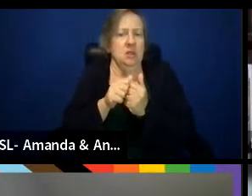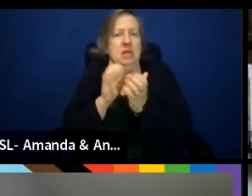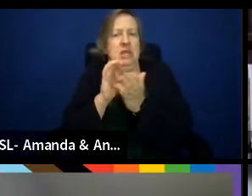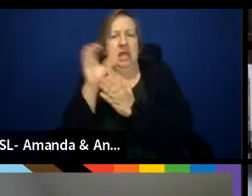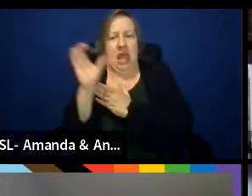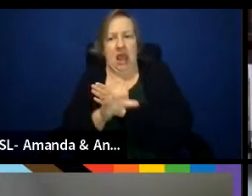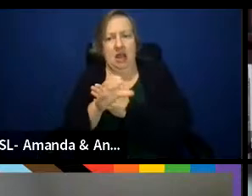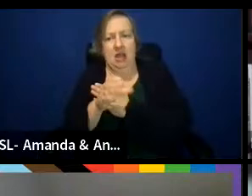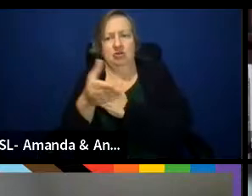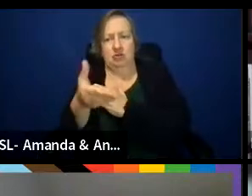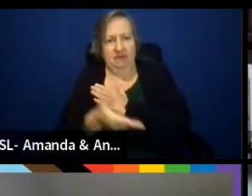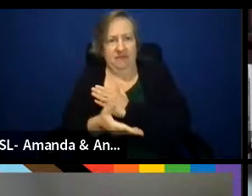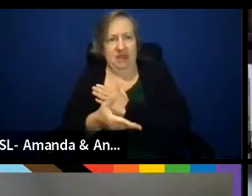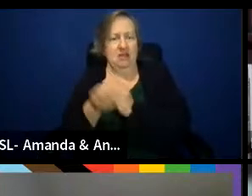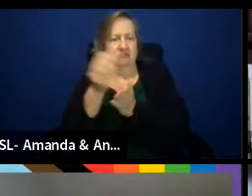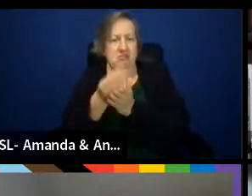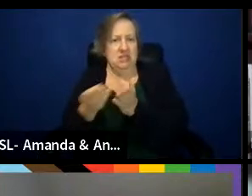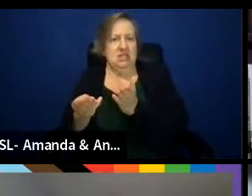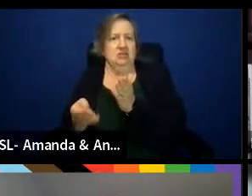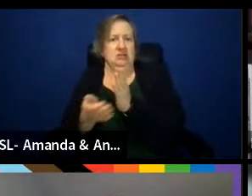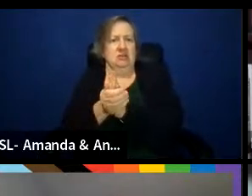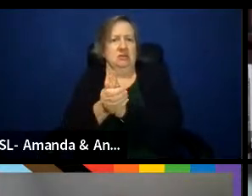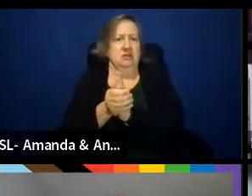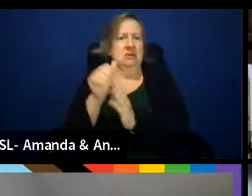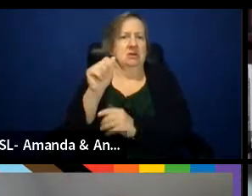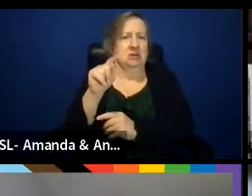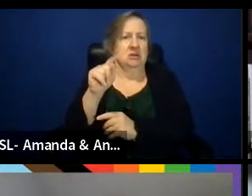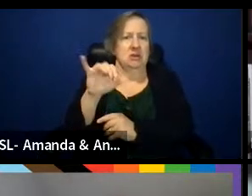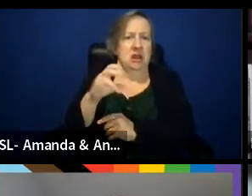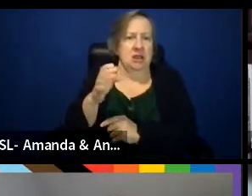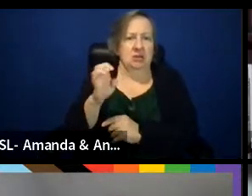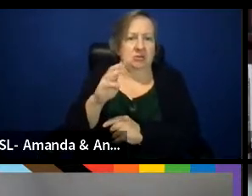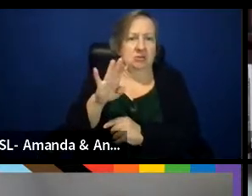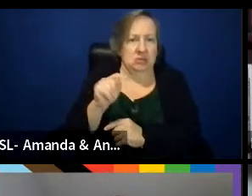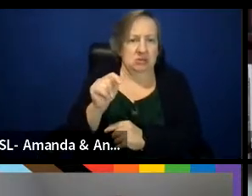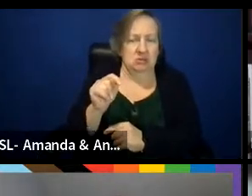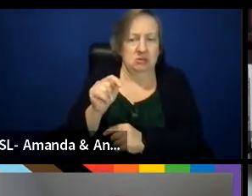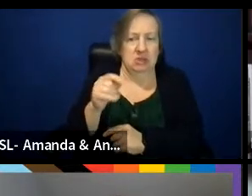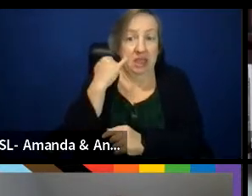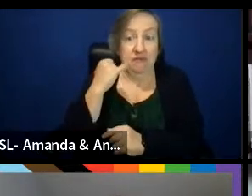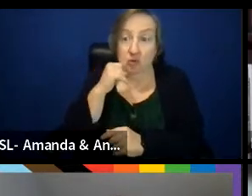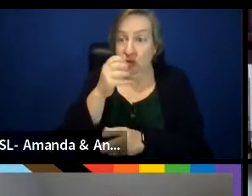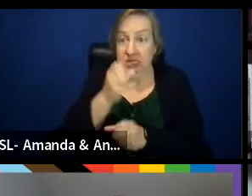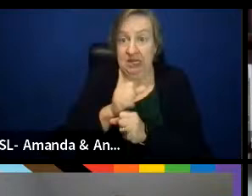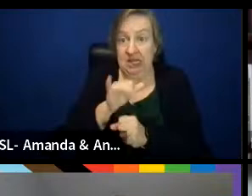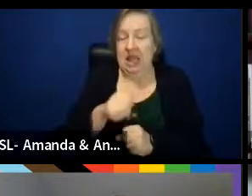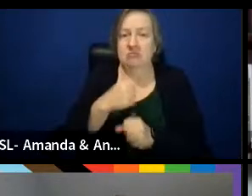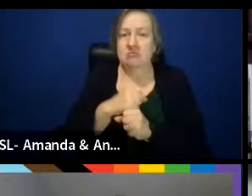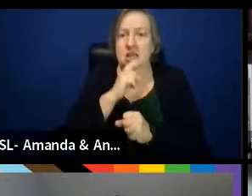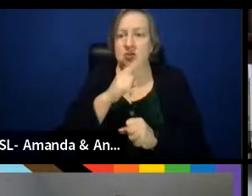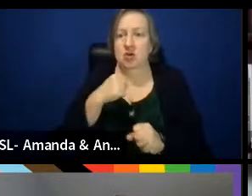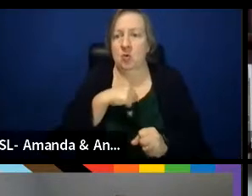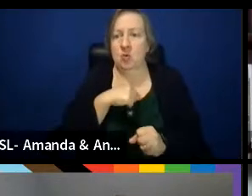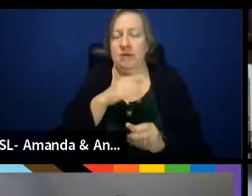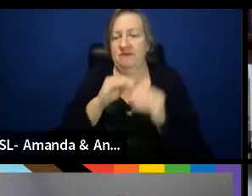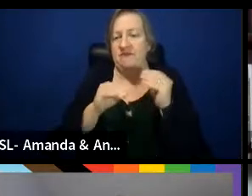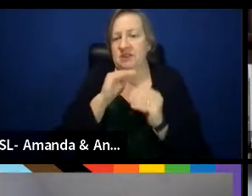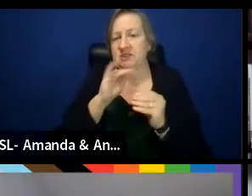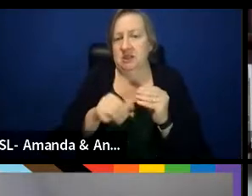calendar invite, the material as an attachment. So folks didn't get that. Let's make sure that we rectify